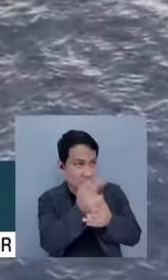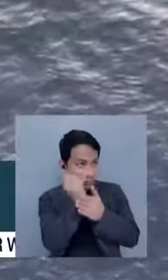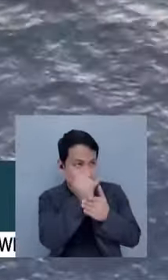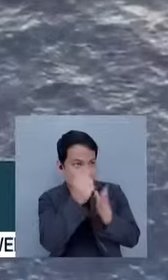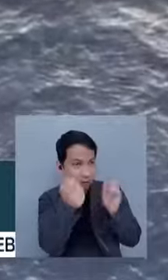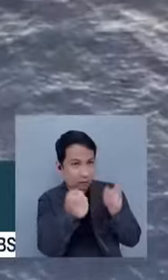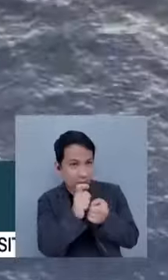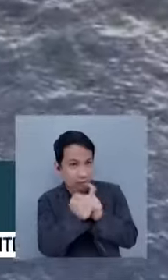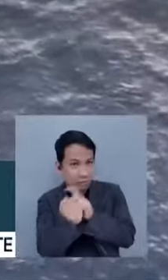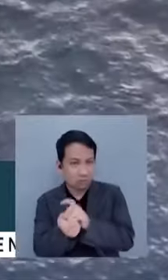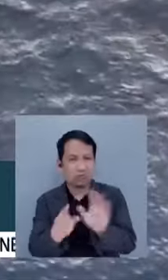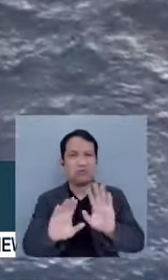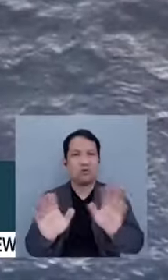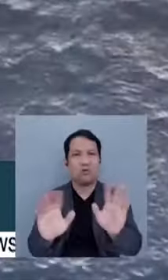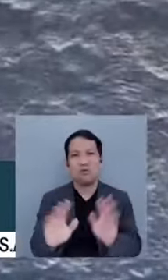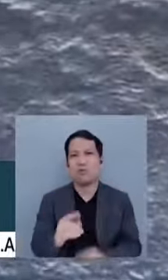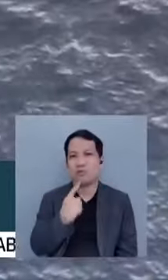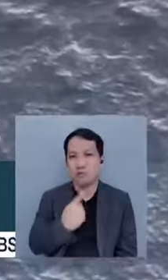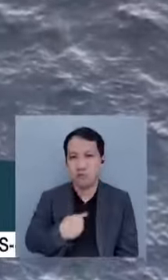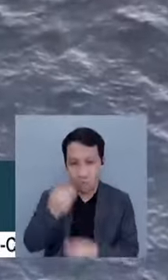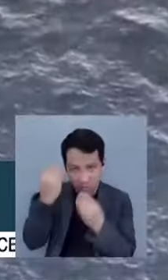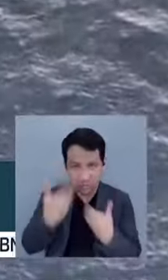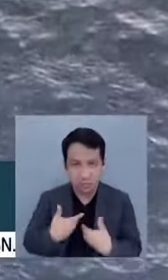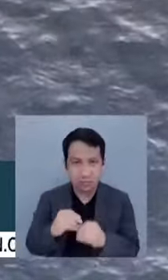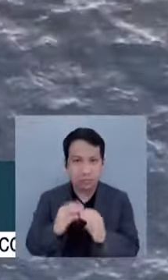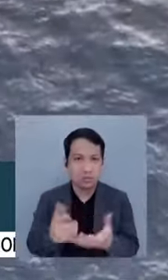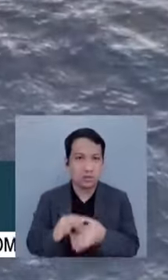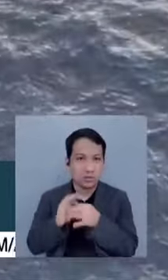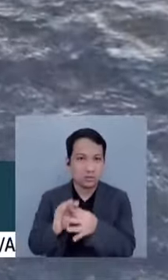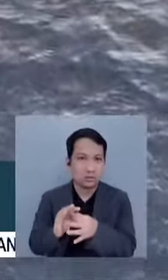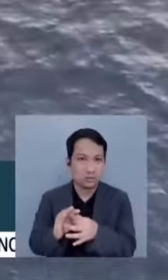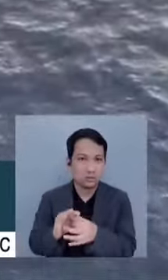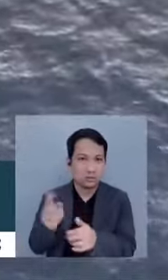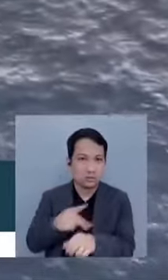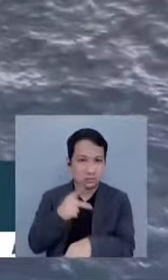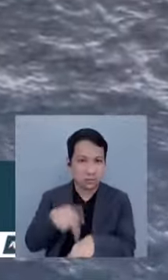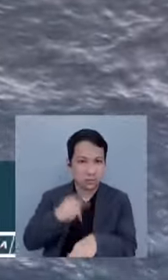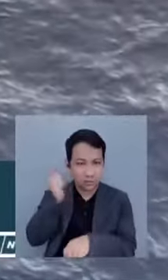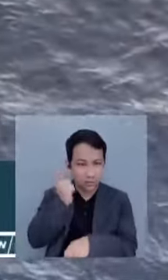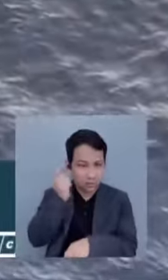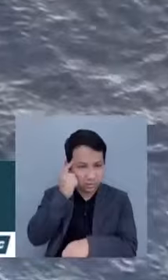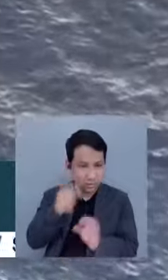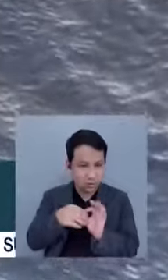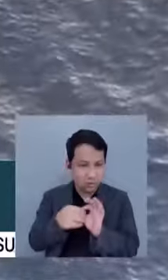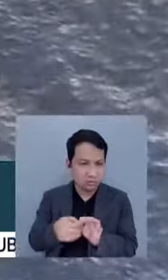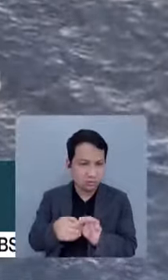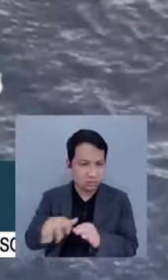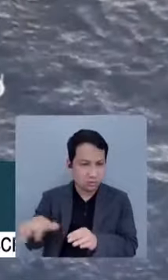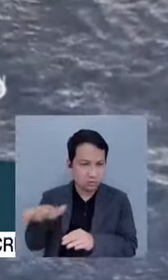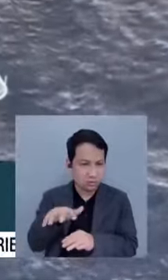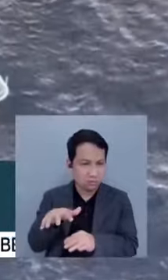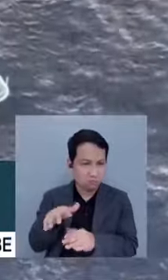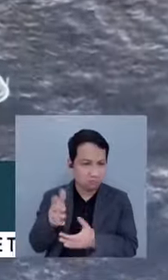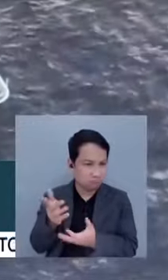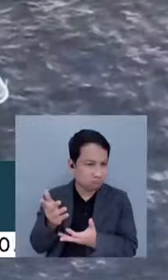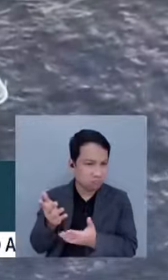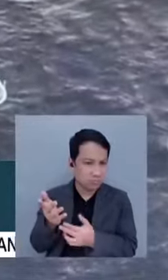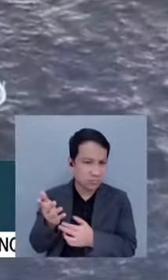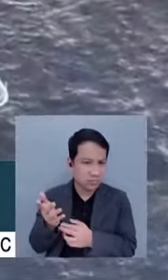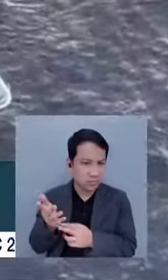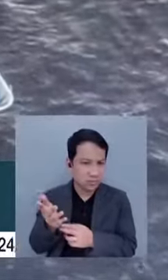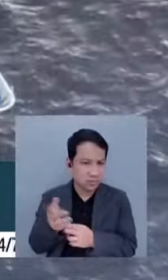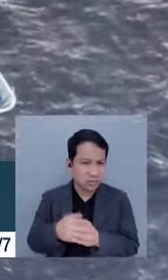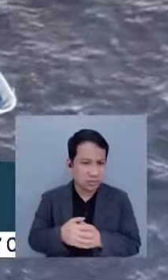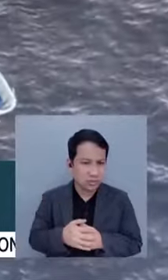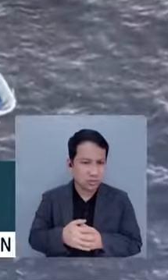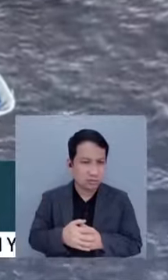that our relationship with the Philippine government has been all rosy, no? But at least we